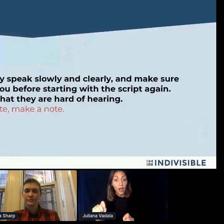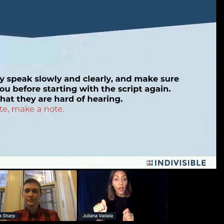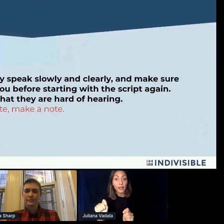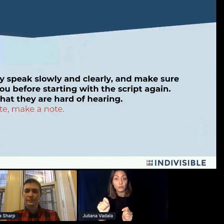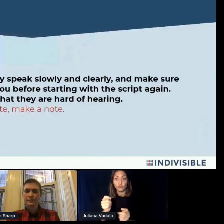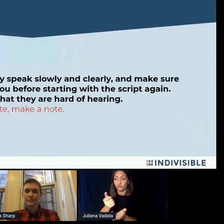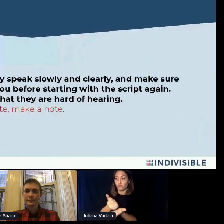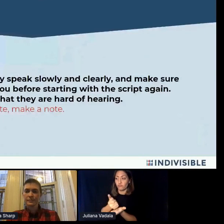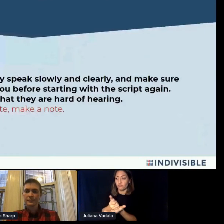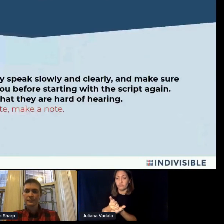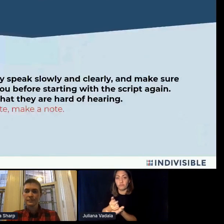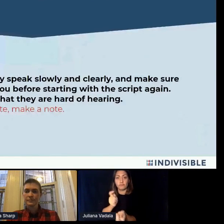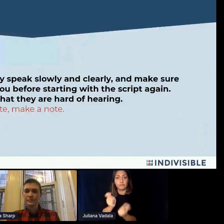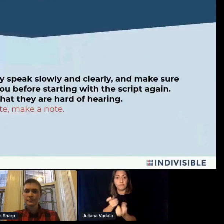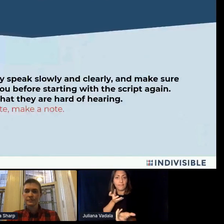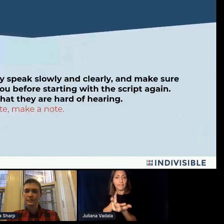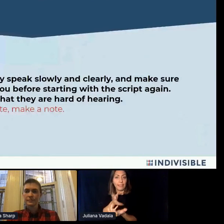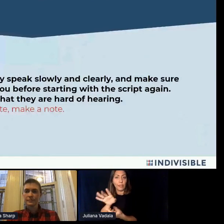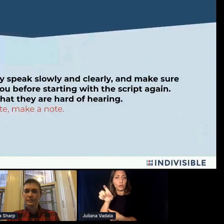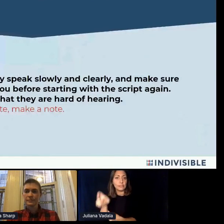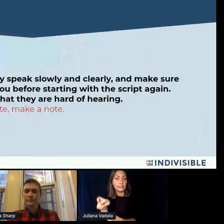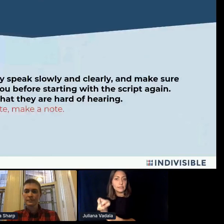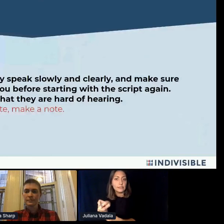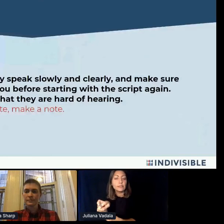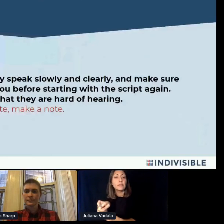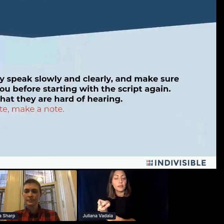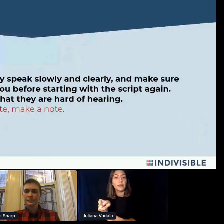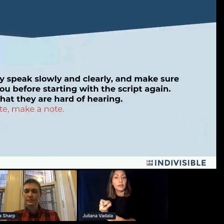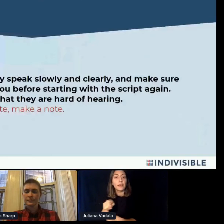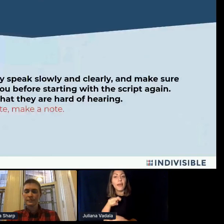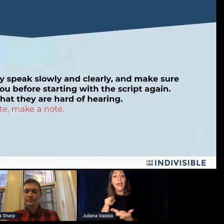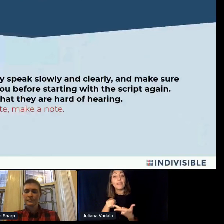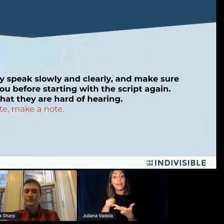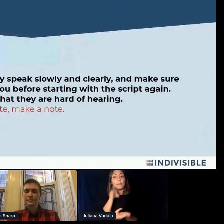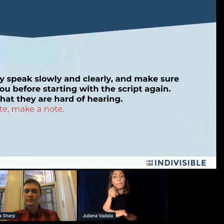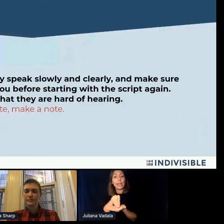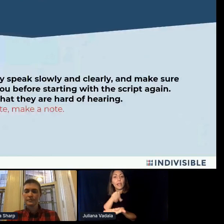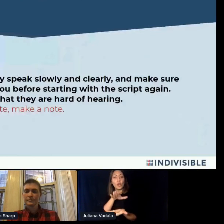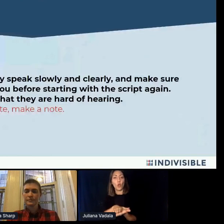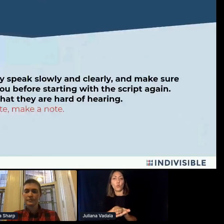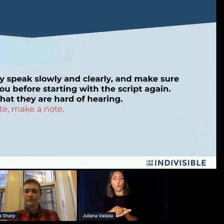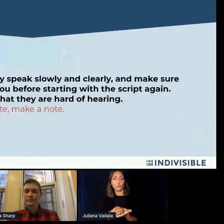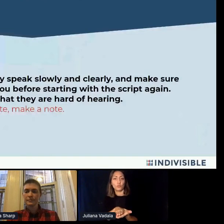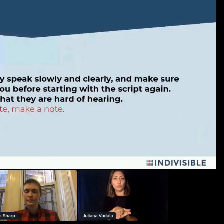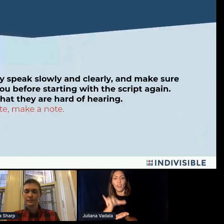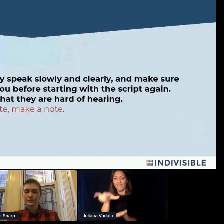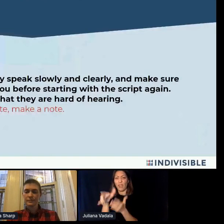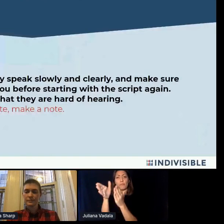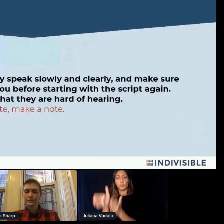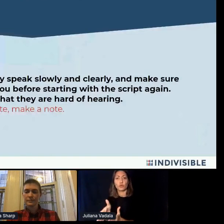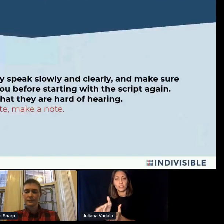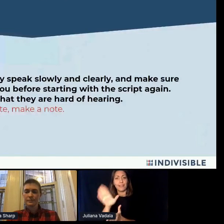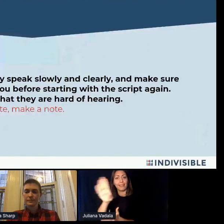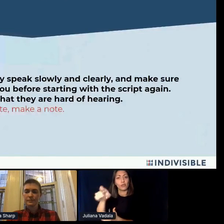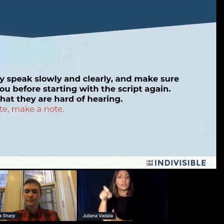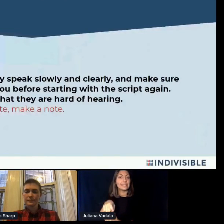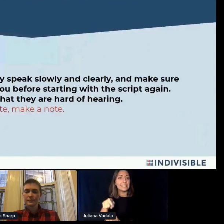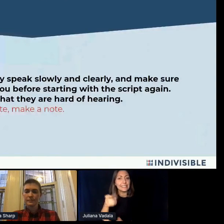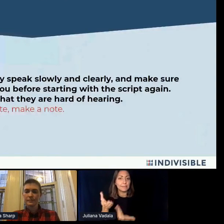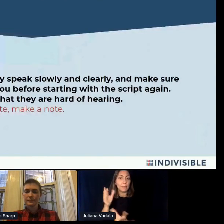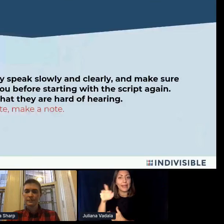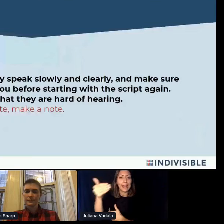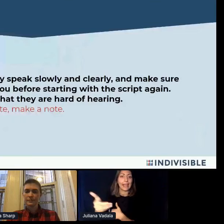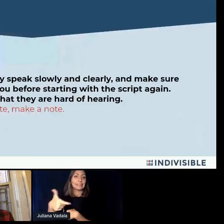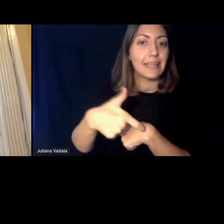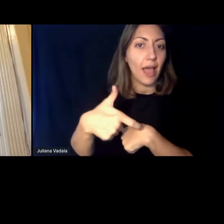instance, following the best practices of speaking slowly, and reading the script clearly was exactly